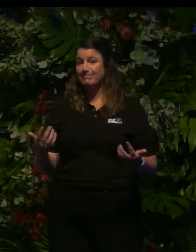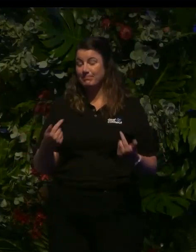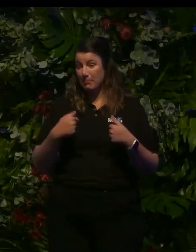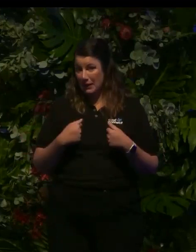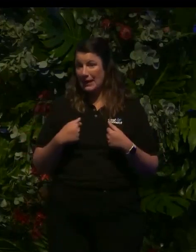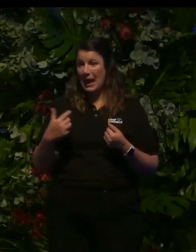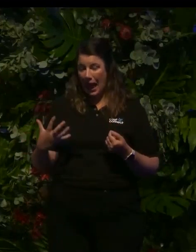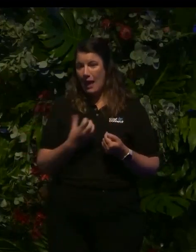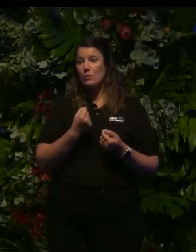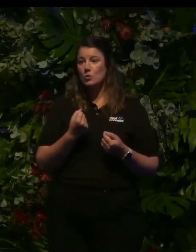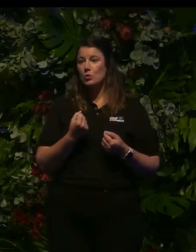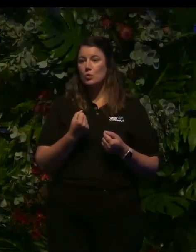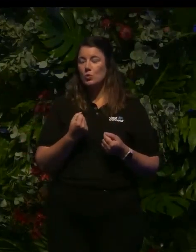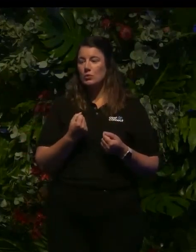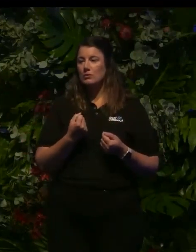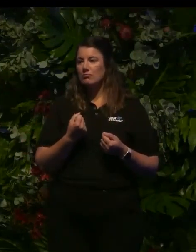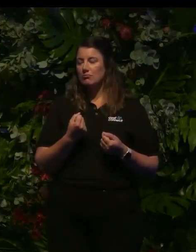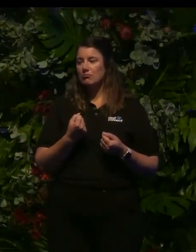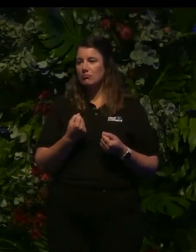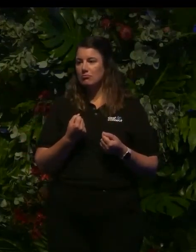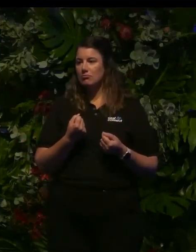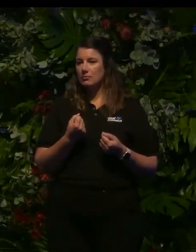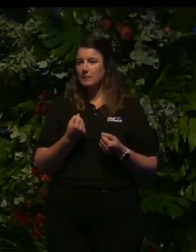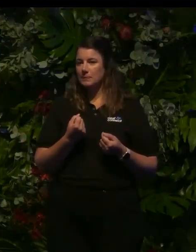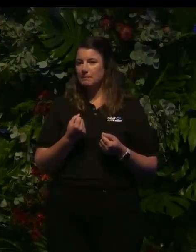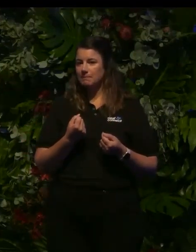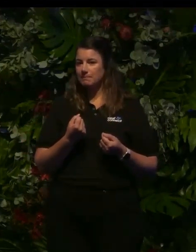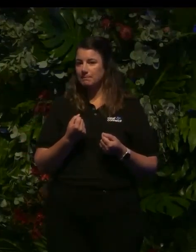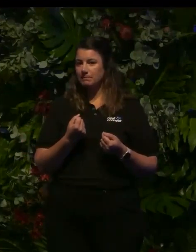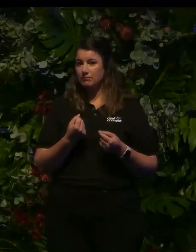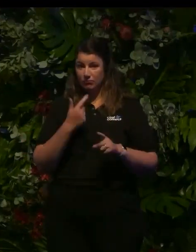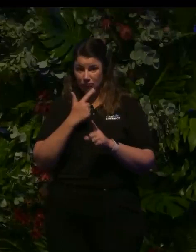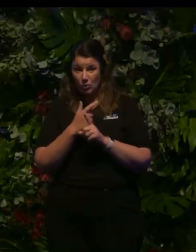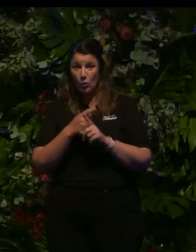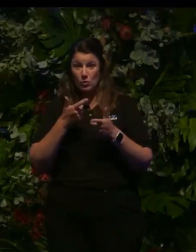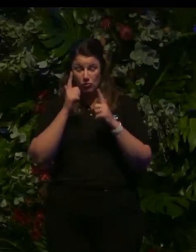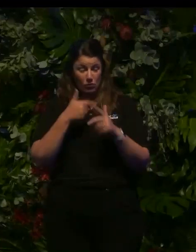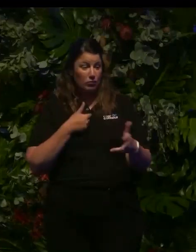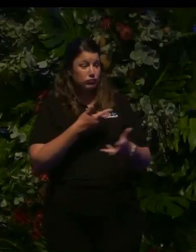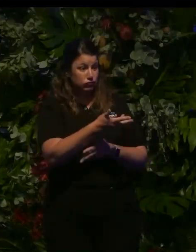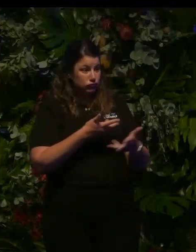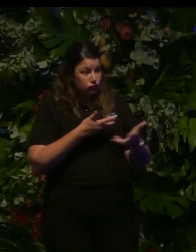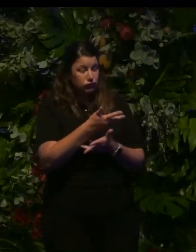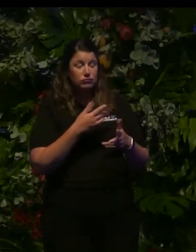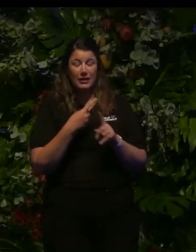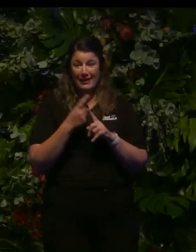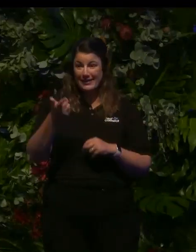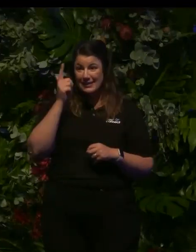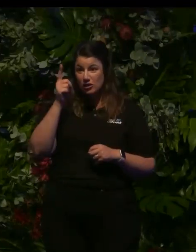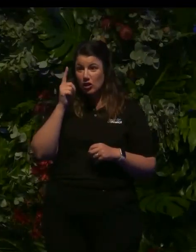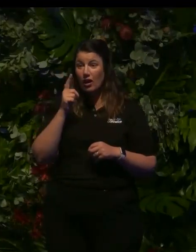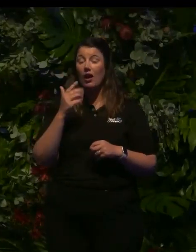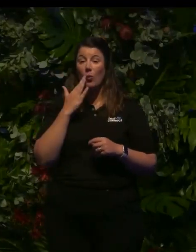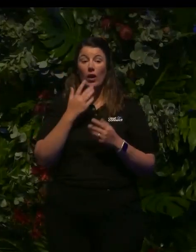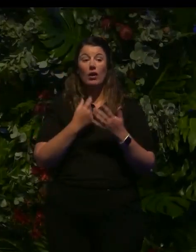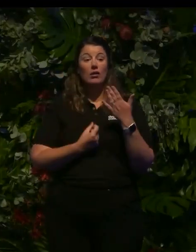I had to go in and spoke to the principal, the teachers, and when it